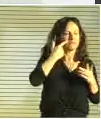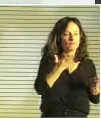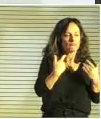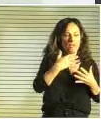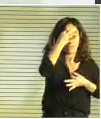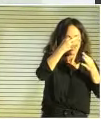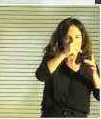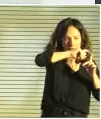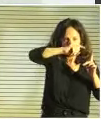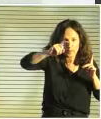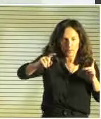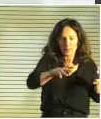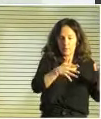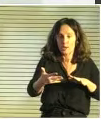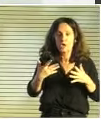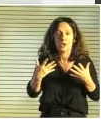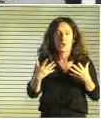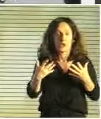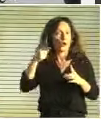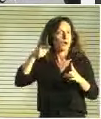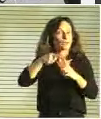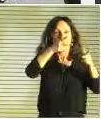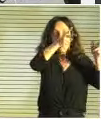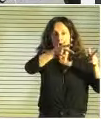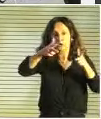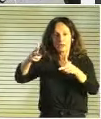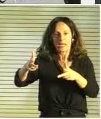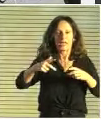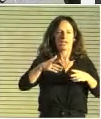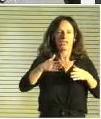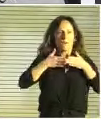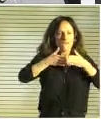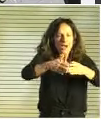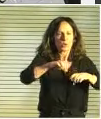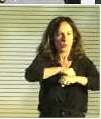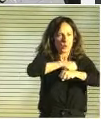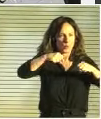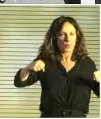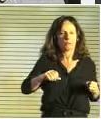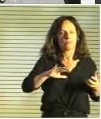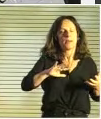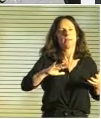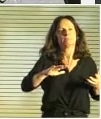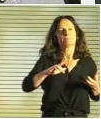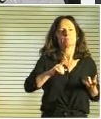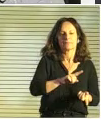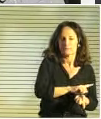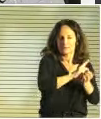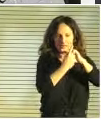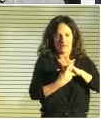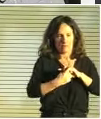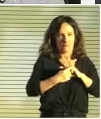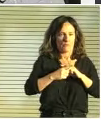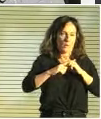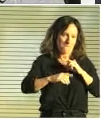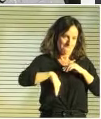our hotels and our cruise business fully sustainable. I just mentioned progress, that this was something really